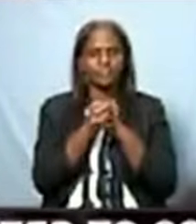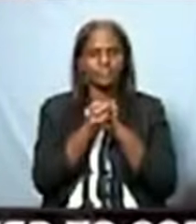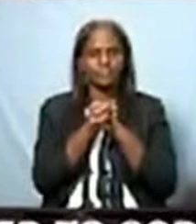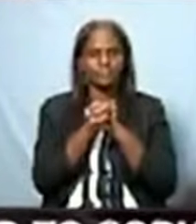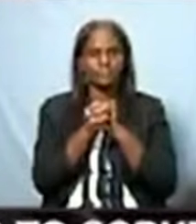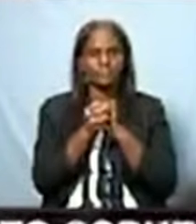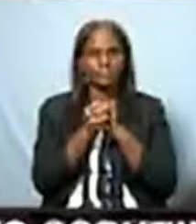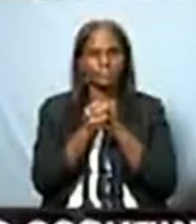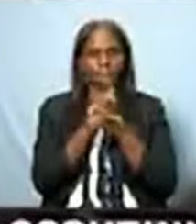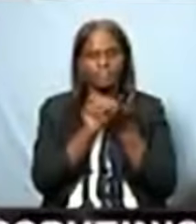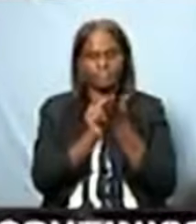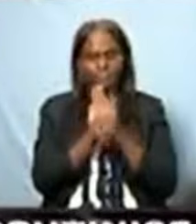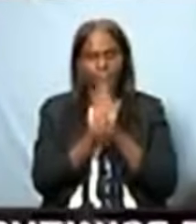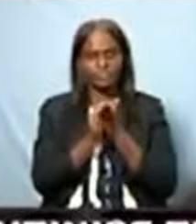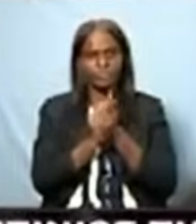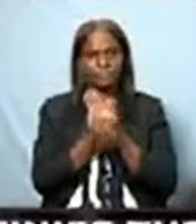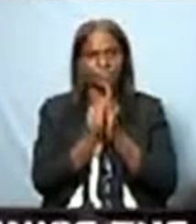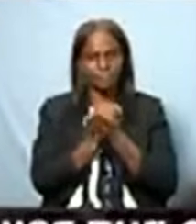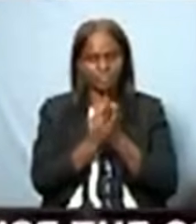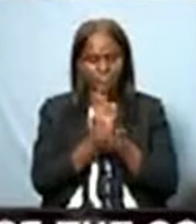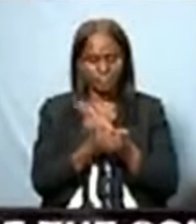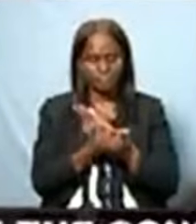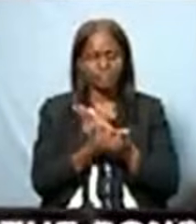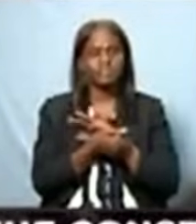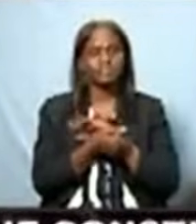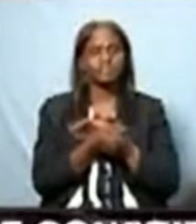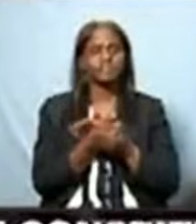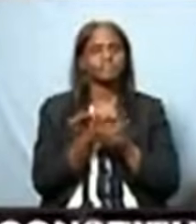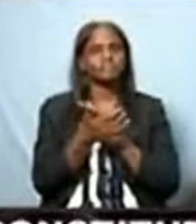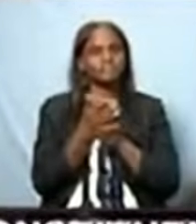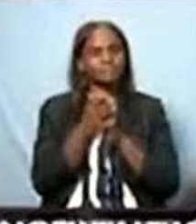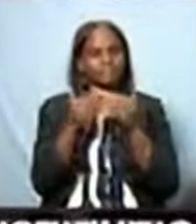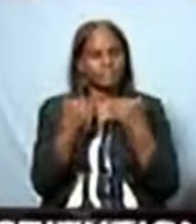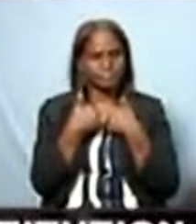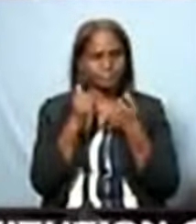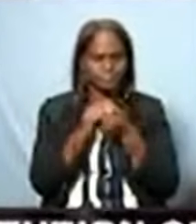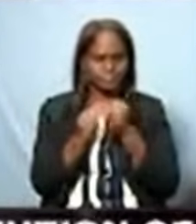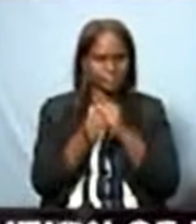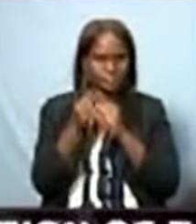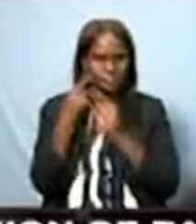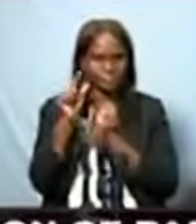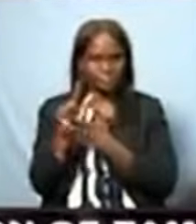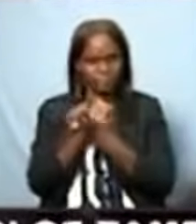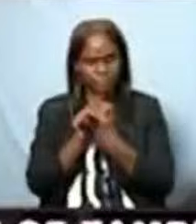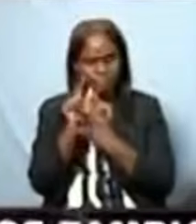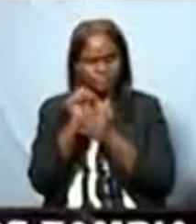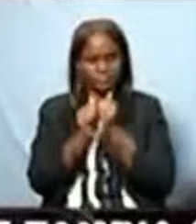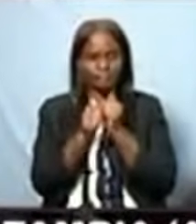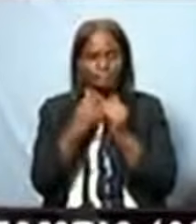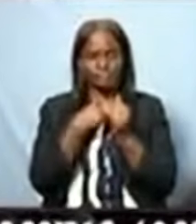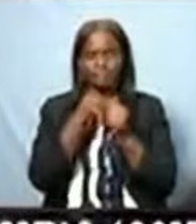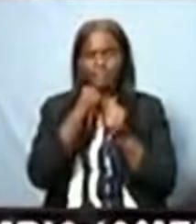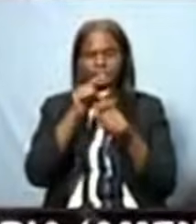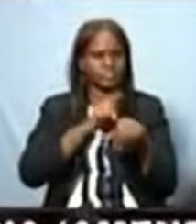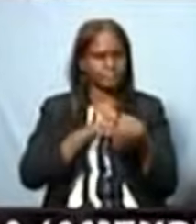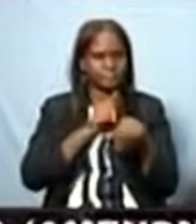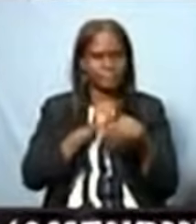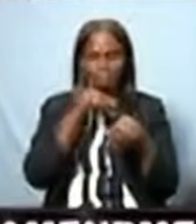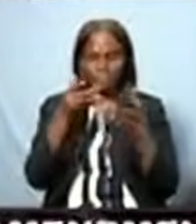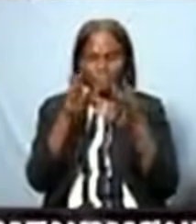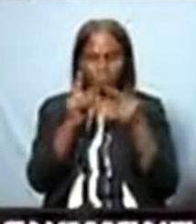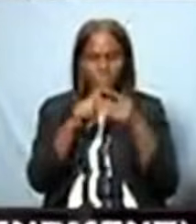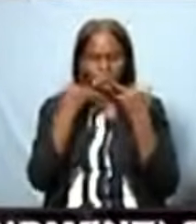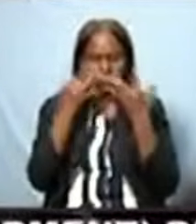The affected articles have a spillover effect on a lot of pieces of legislation, which time may not allow me to